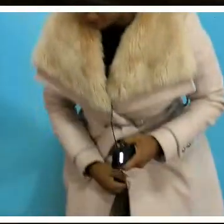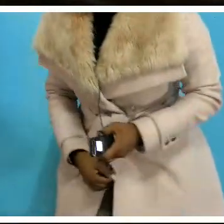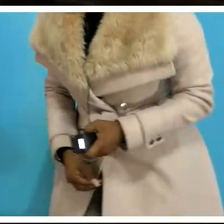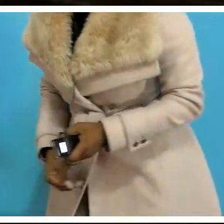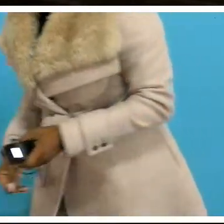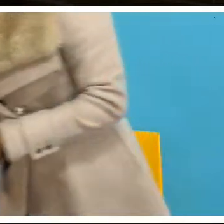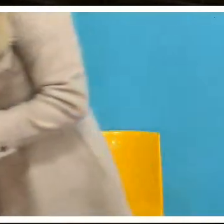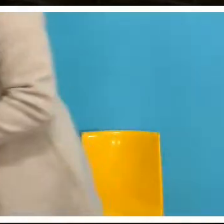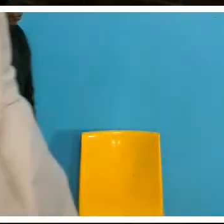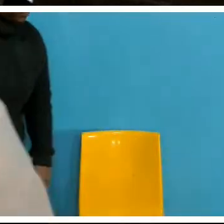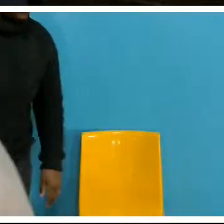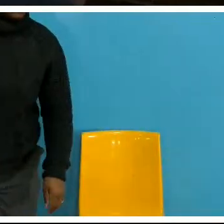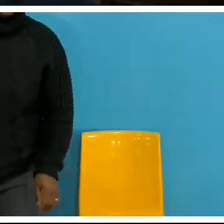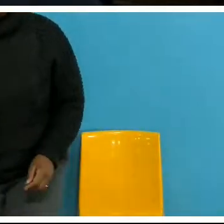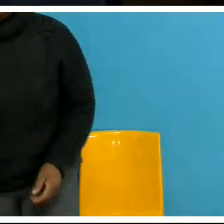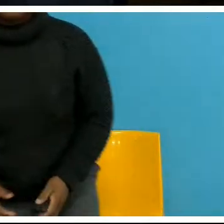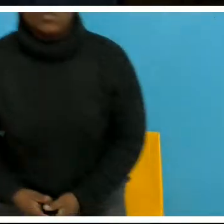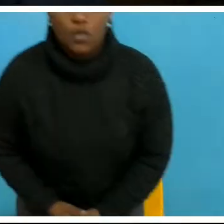Thank you.